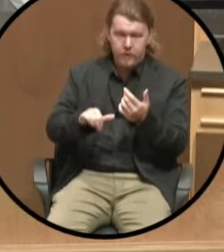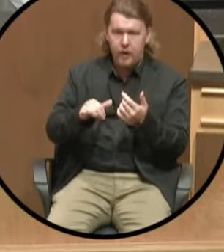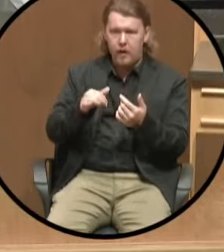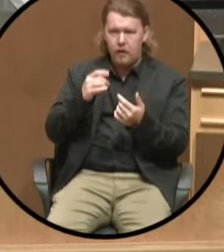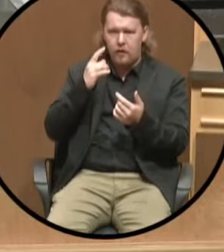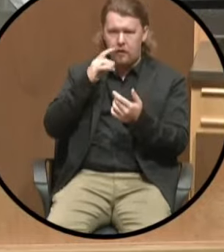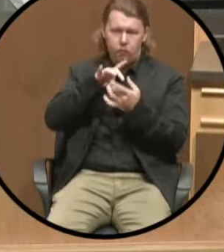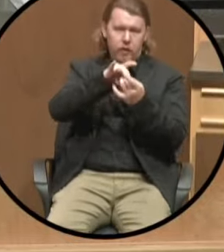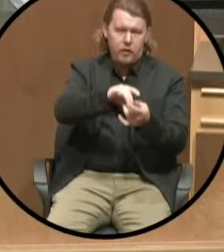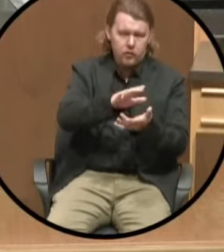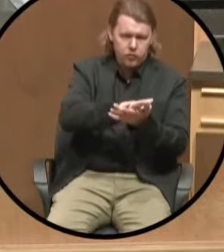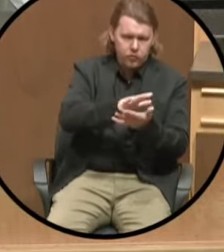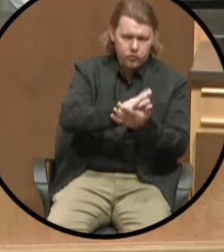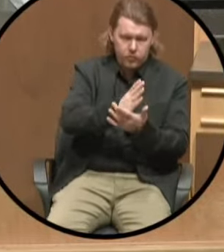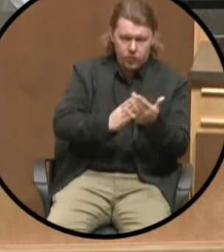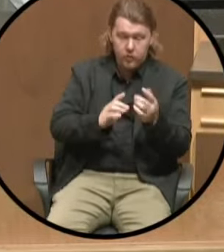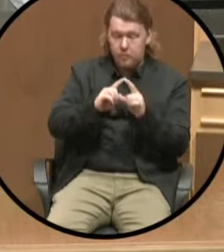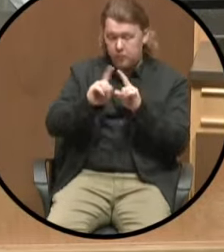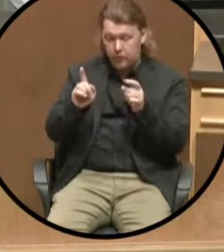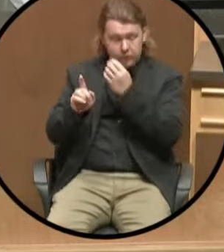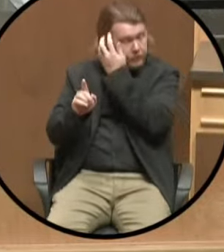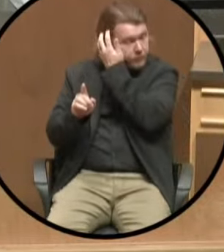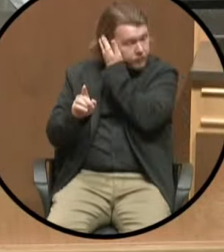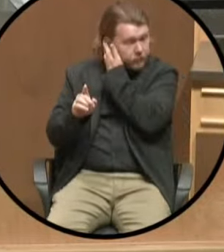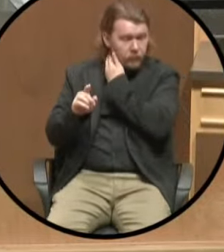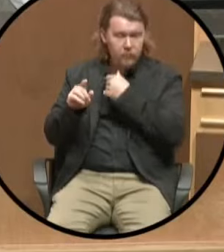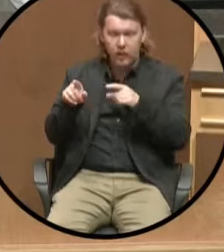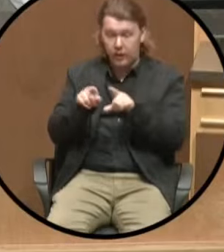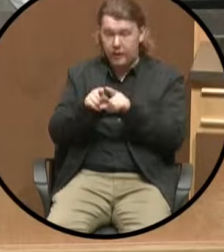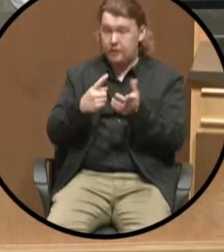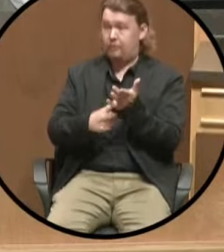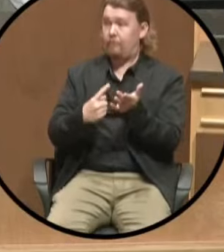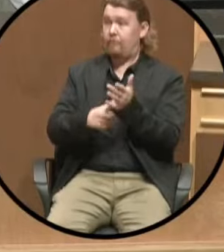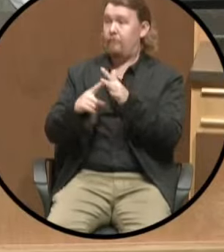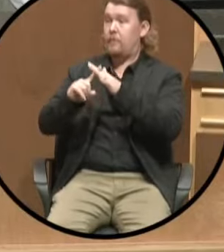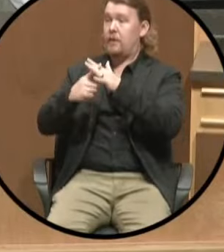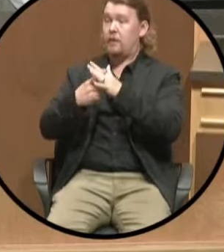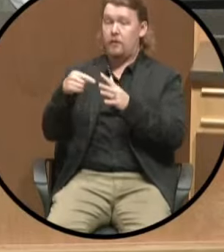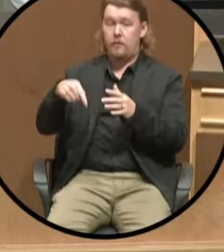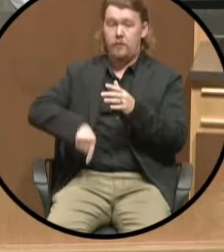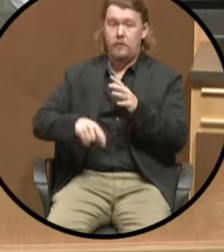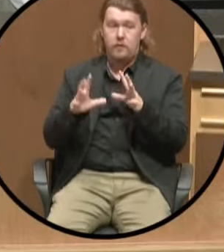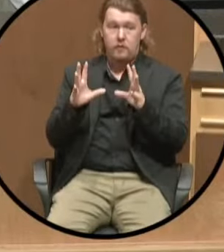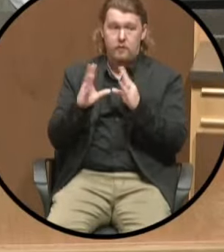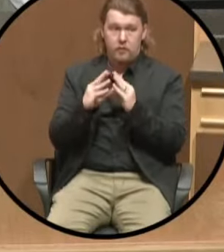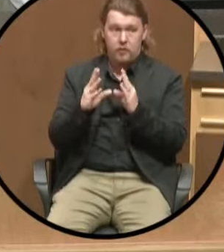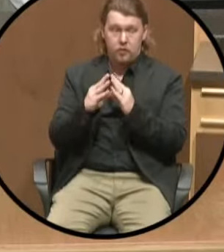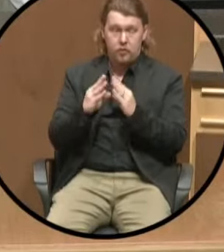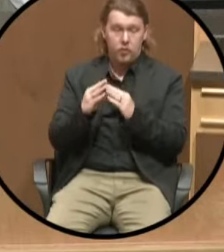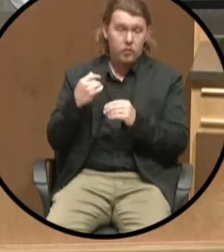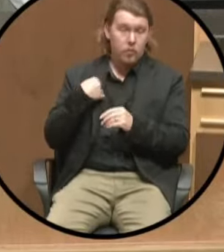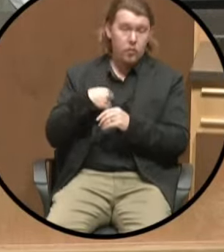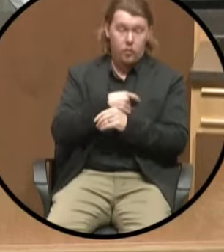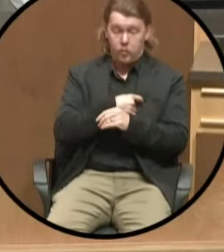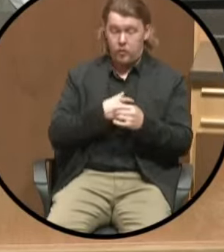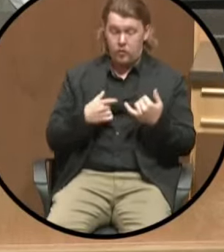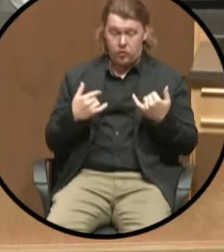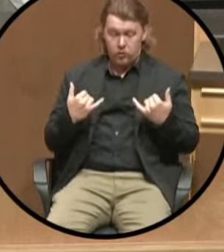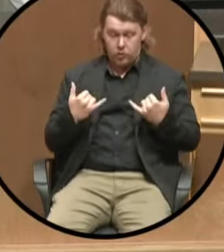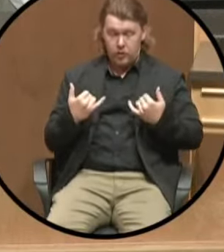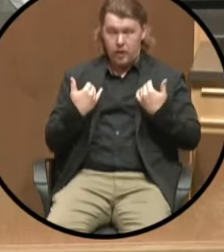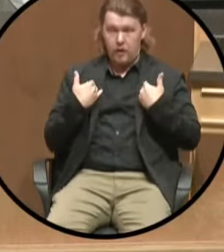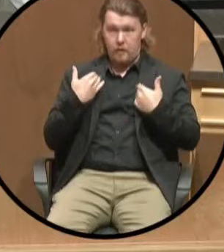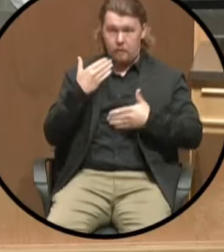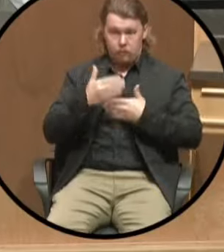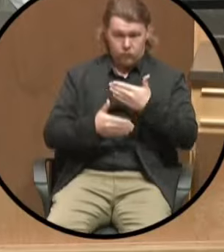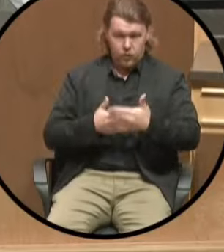and that sort of thing. But as it was discussed at the beginning of our session, we currently have a process